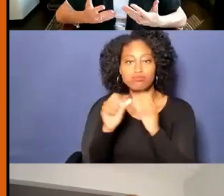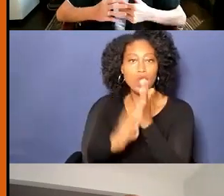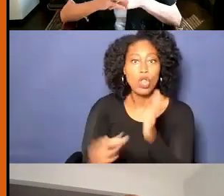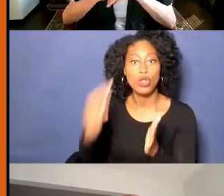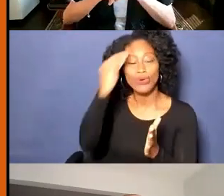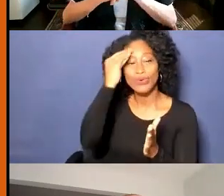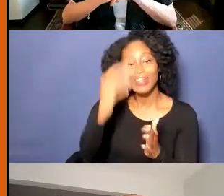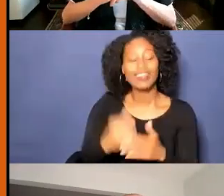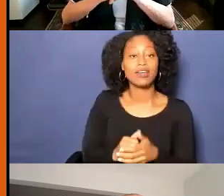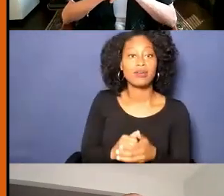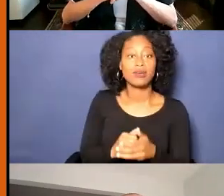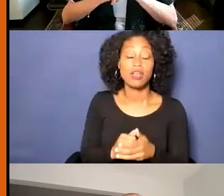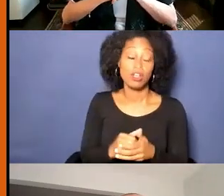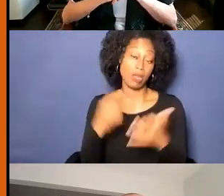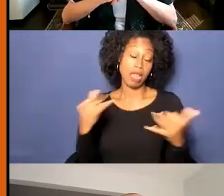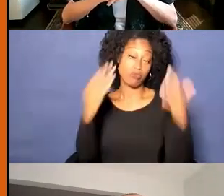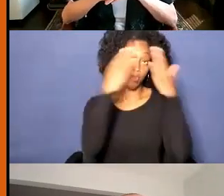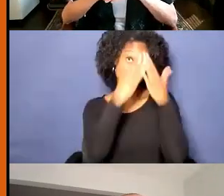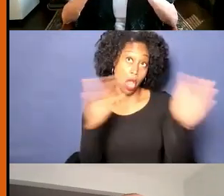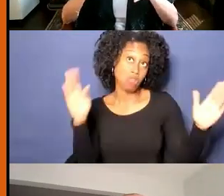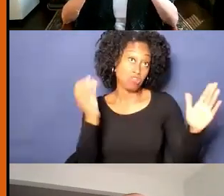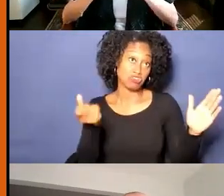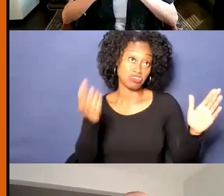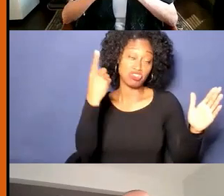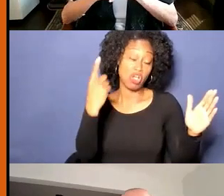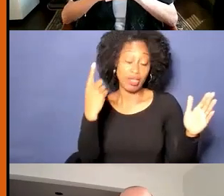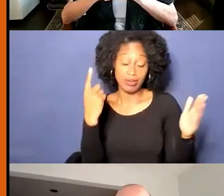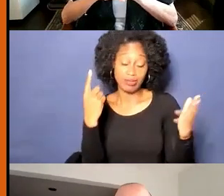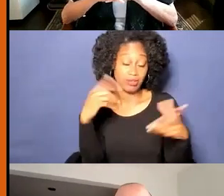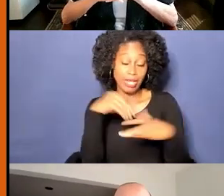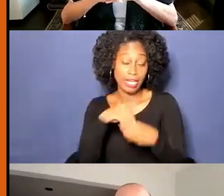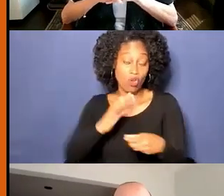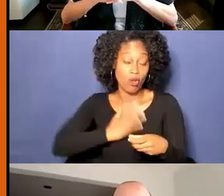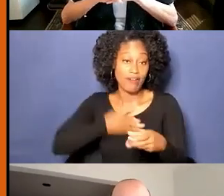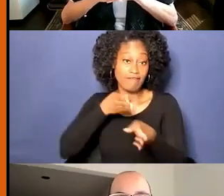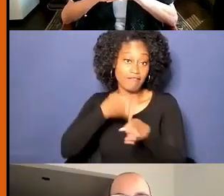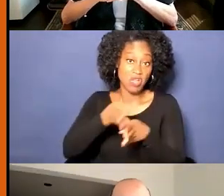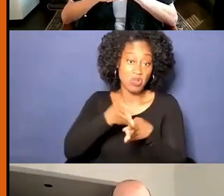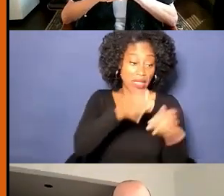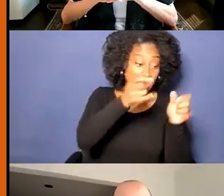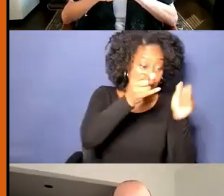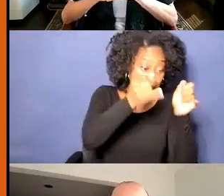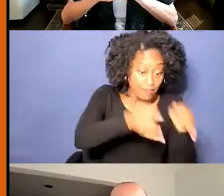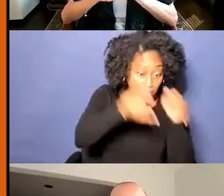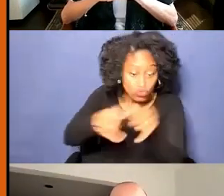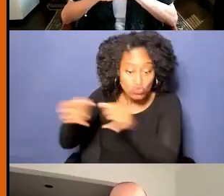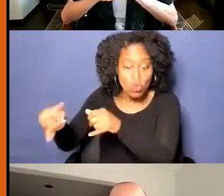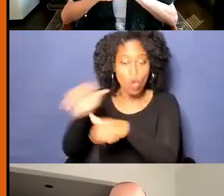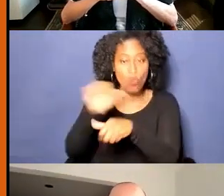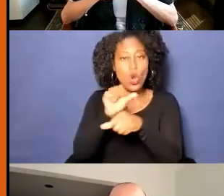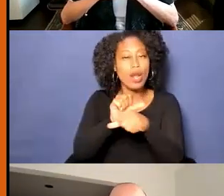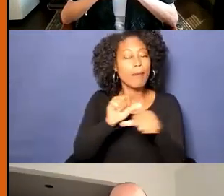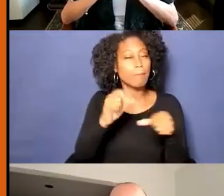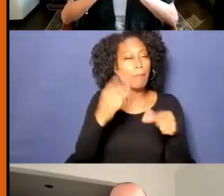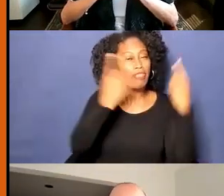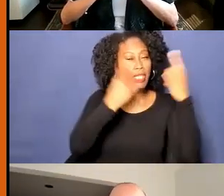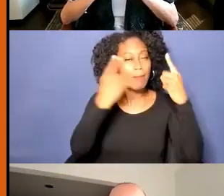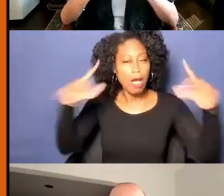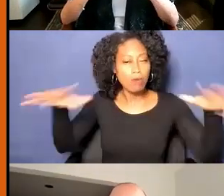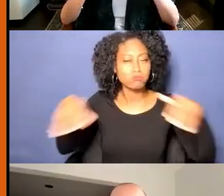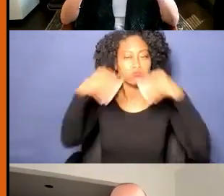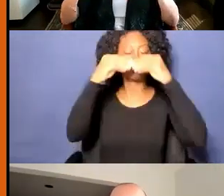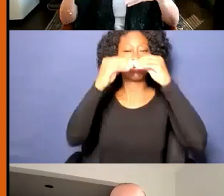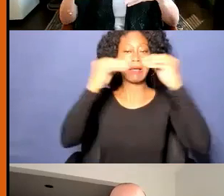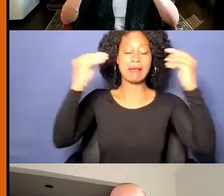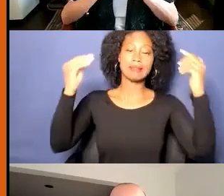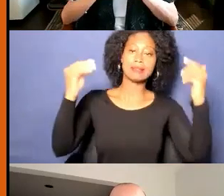incorporated in our field, from individual level kinds of work to more systemic and macro level work.